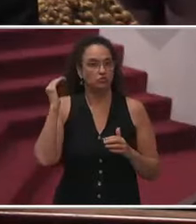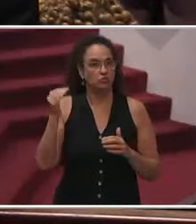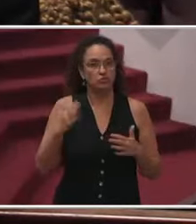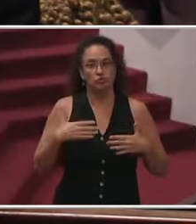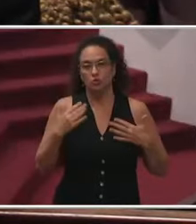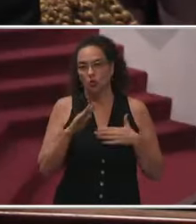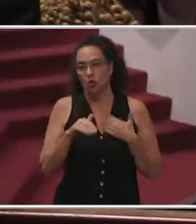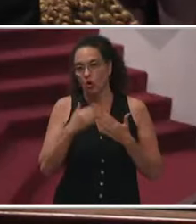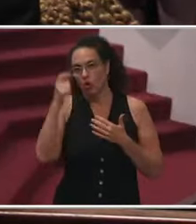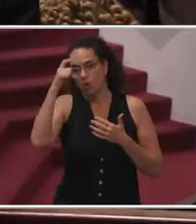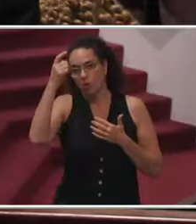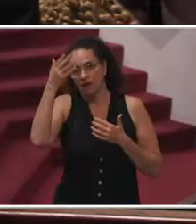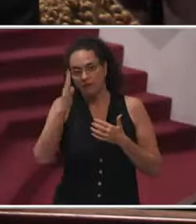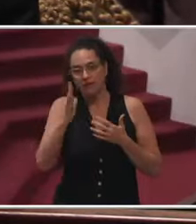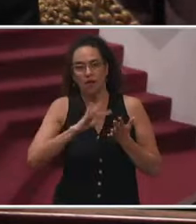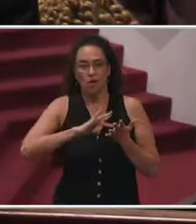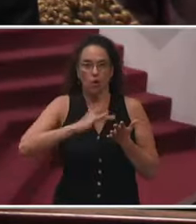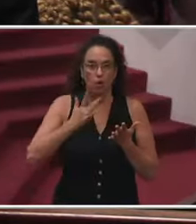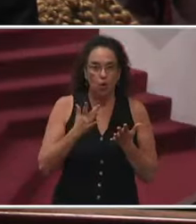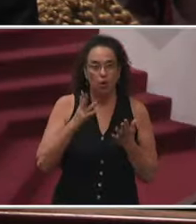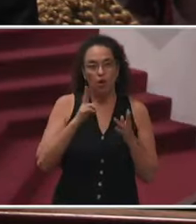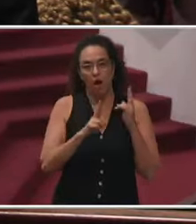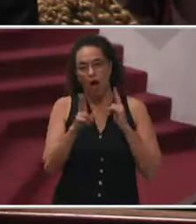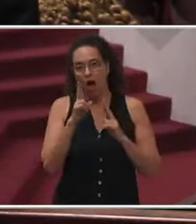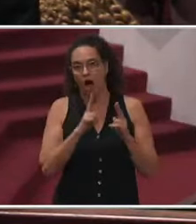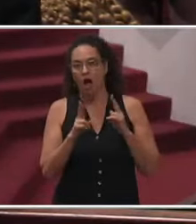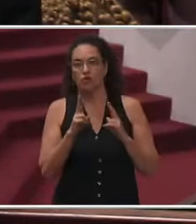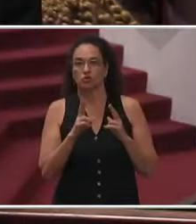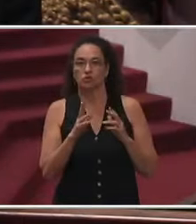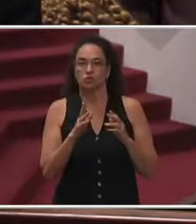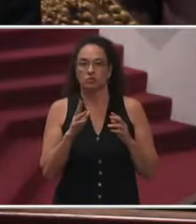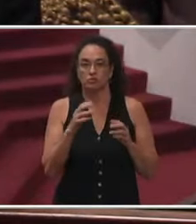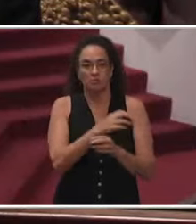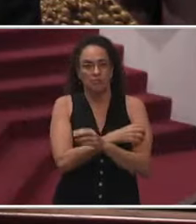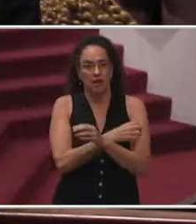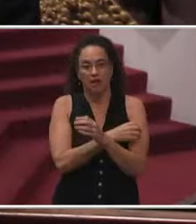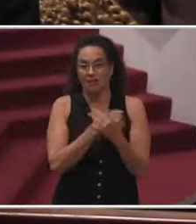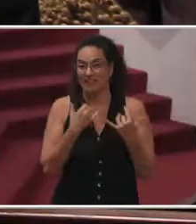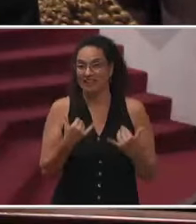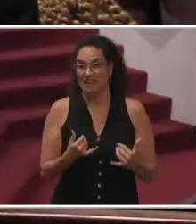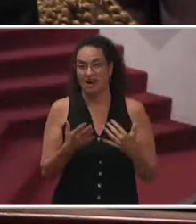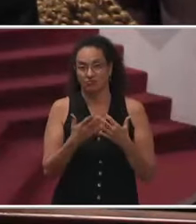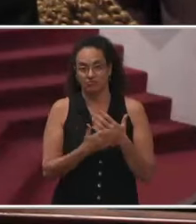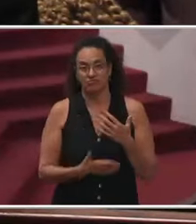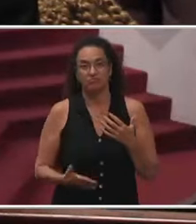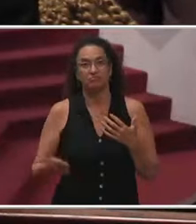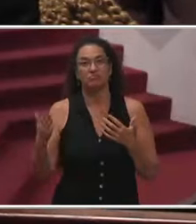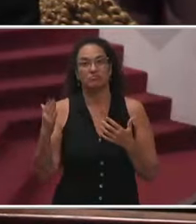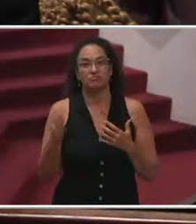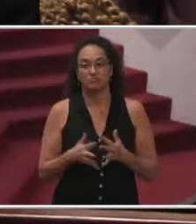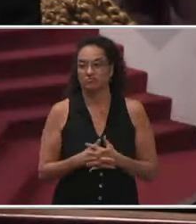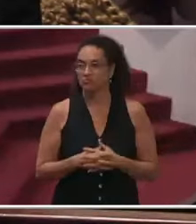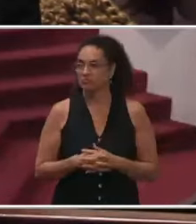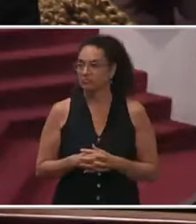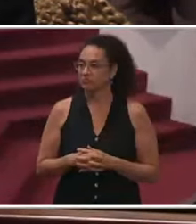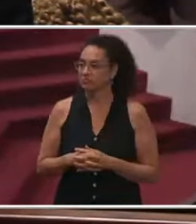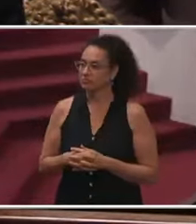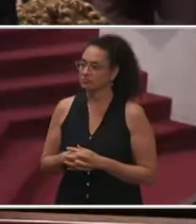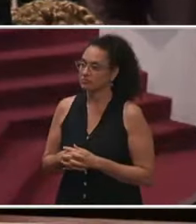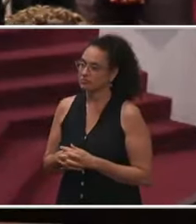God be glory, honor, dominion, and power, now, henceforth, and forever.